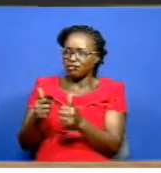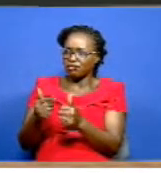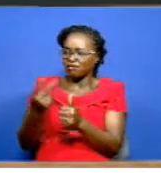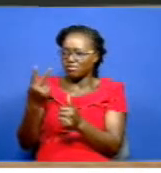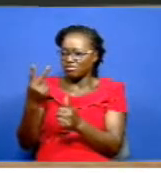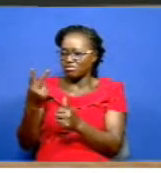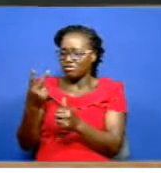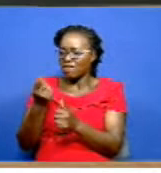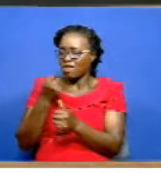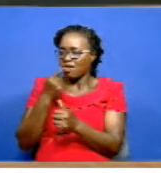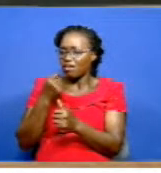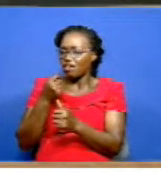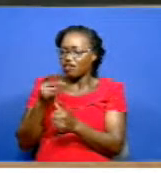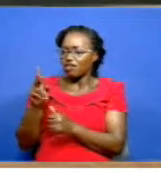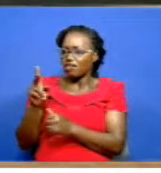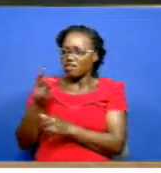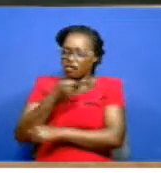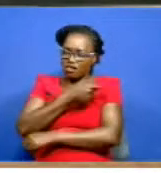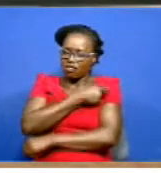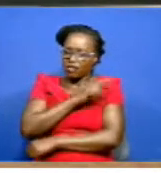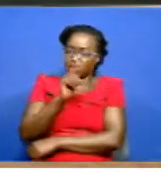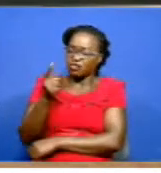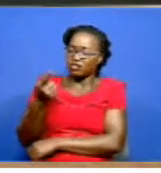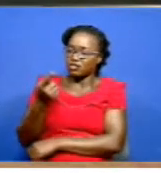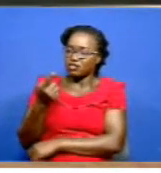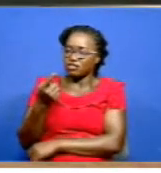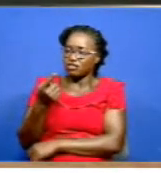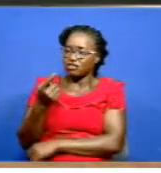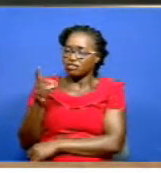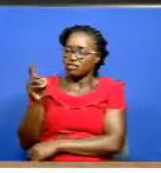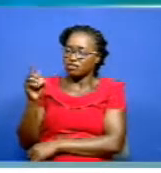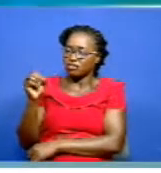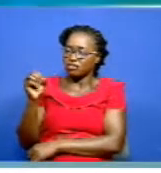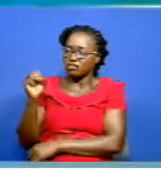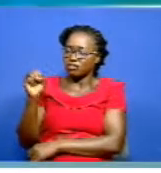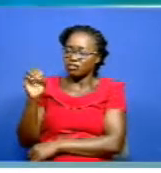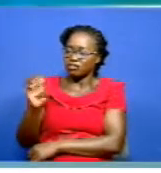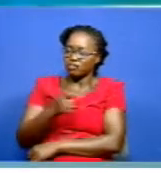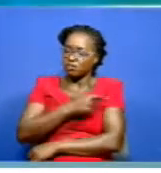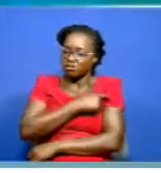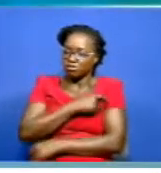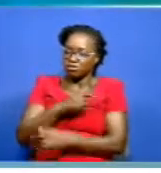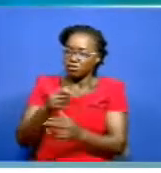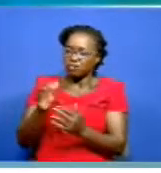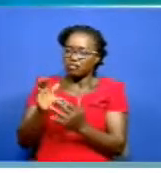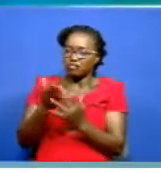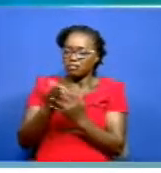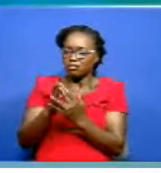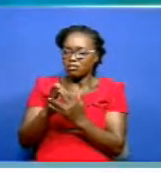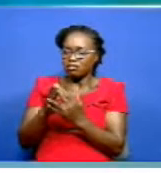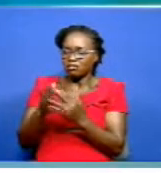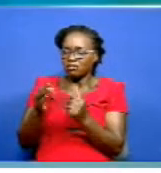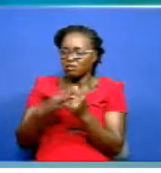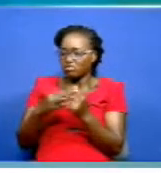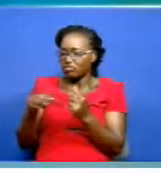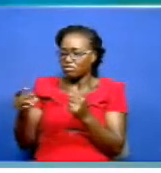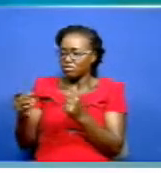vaccine. You first get the first dose, and then after a period of 8 to 12 weeks, you get the second